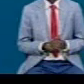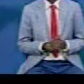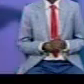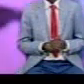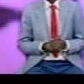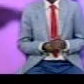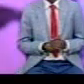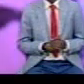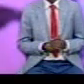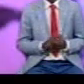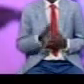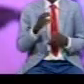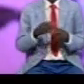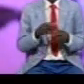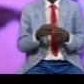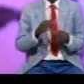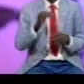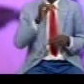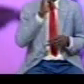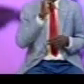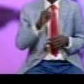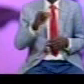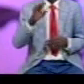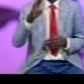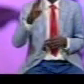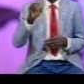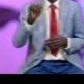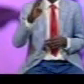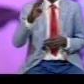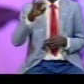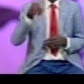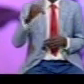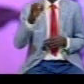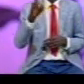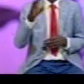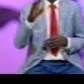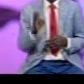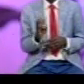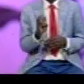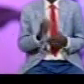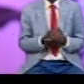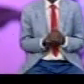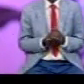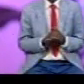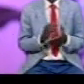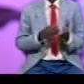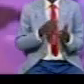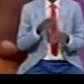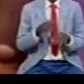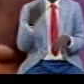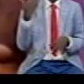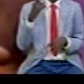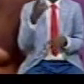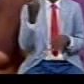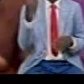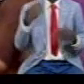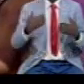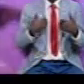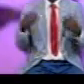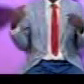My name is Babajide Isiaka. Sometimes 2009, I was having pain in my